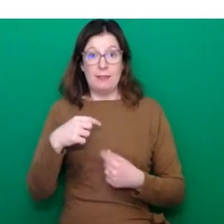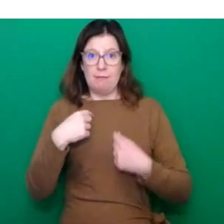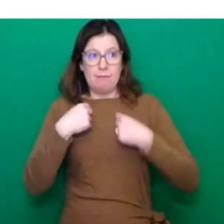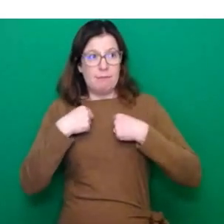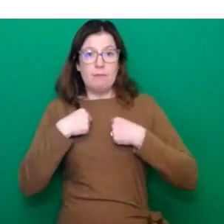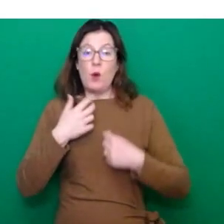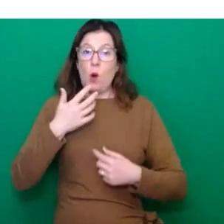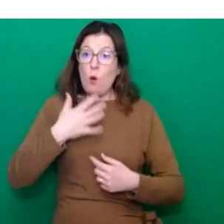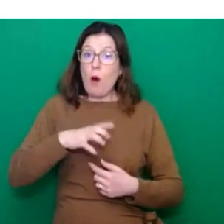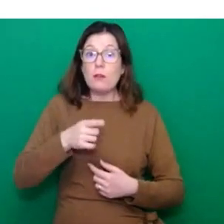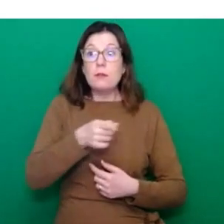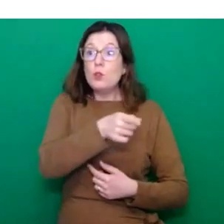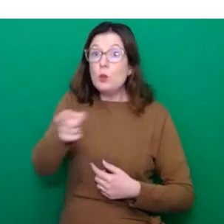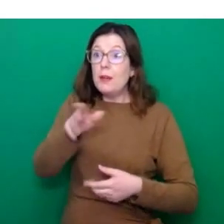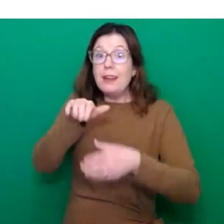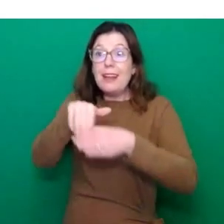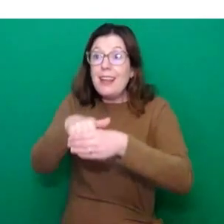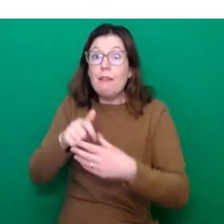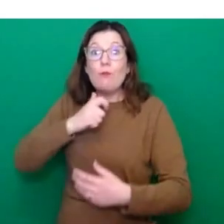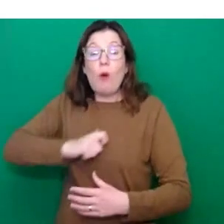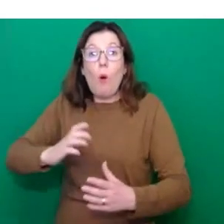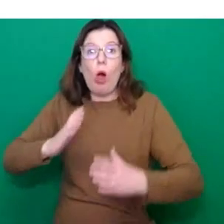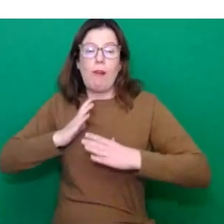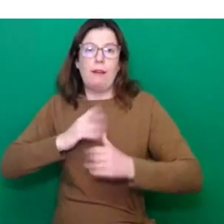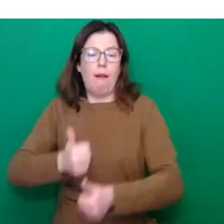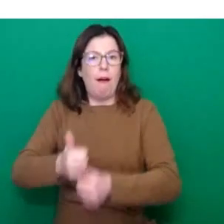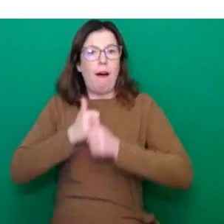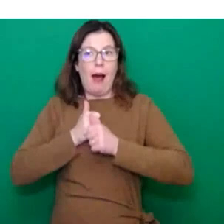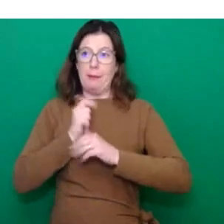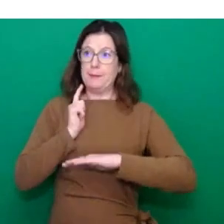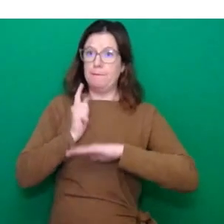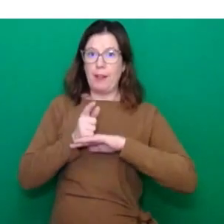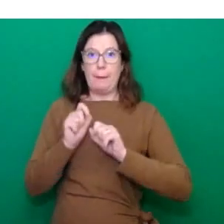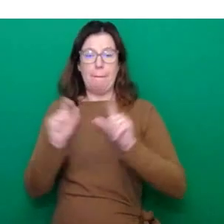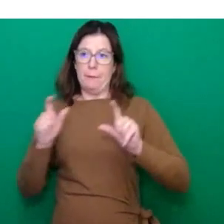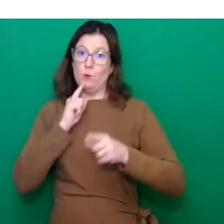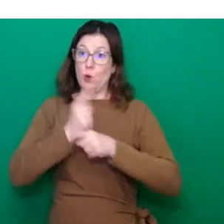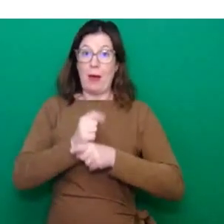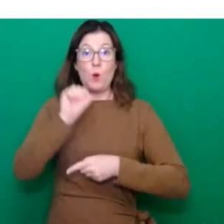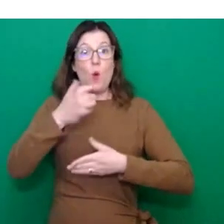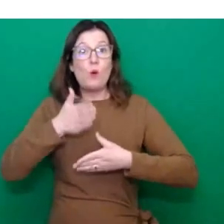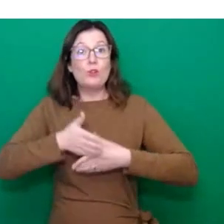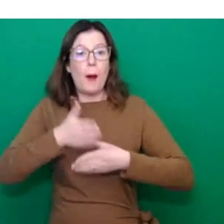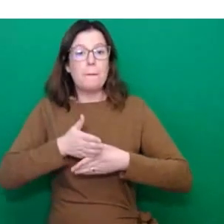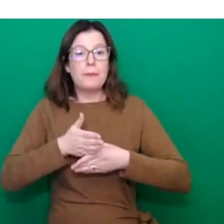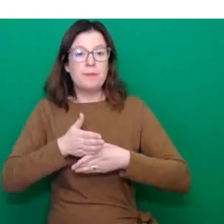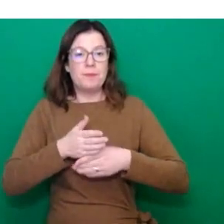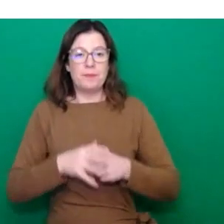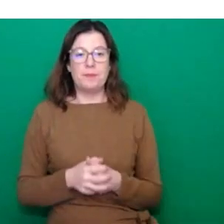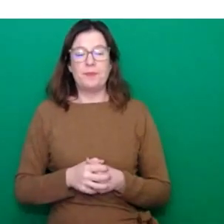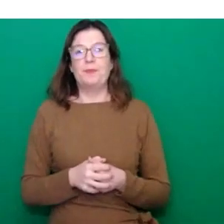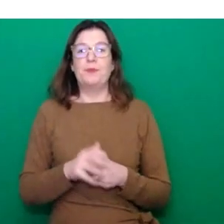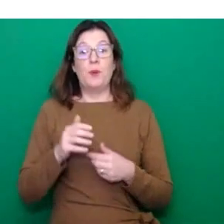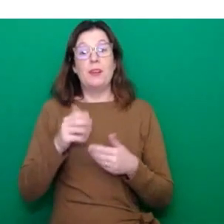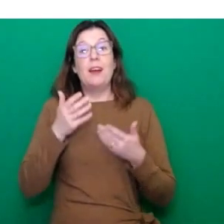other people to contribute some of the material to the process of developing those films. So we'll make sure we send that out after session,